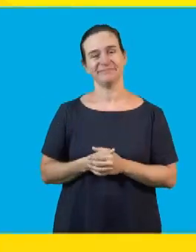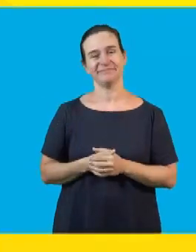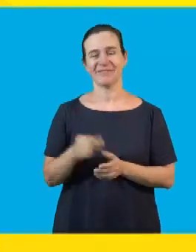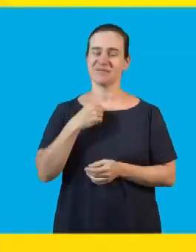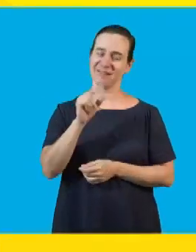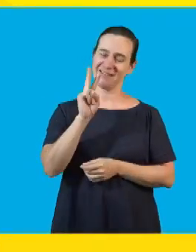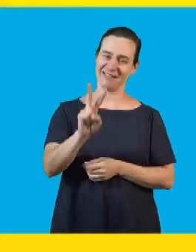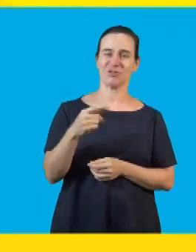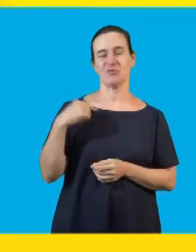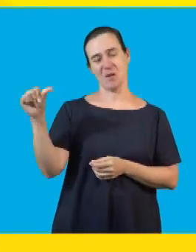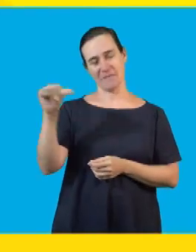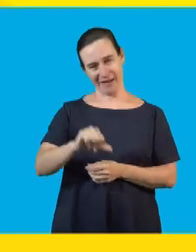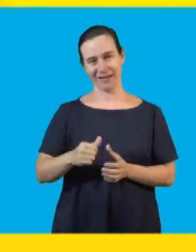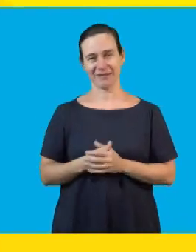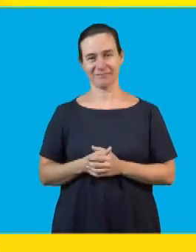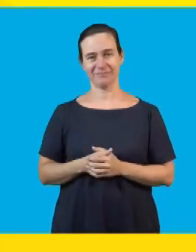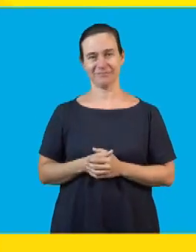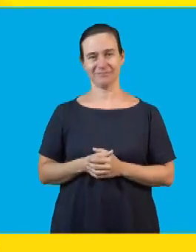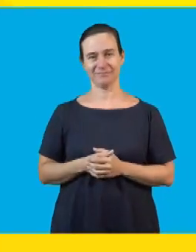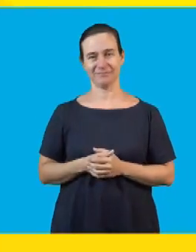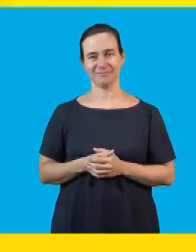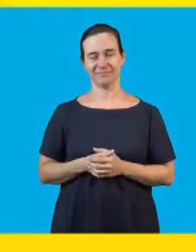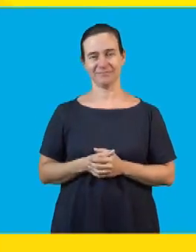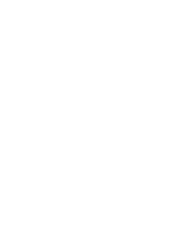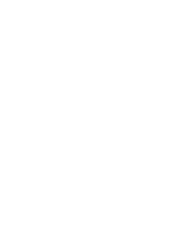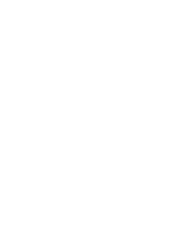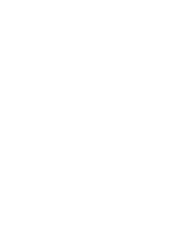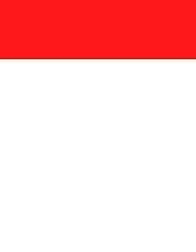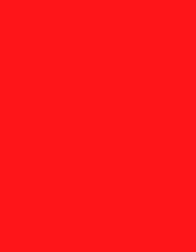ad break. I will see you when we get back.